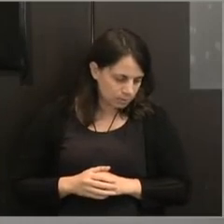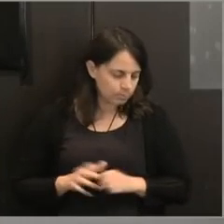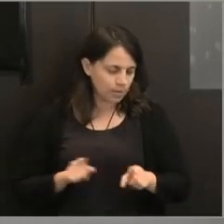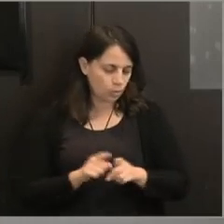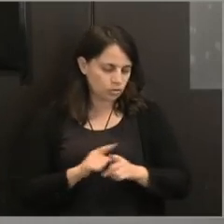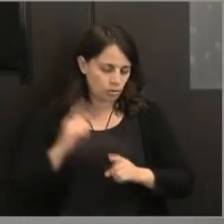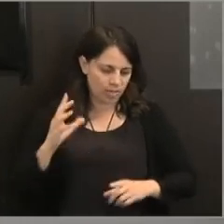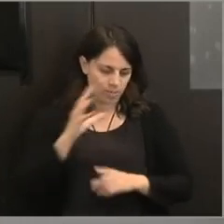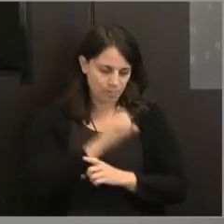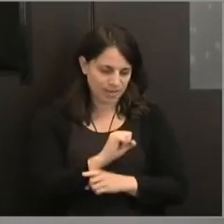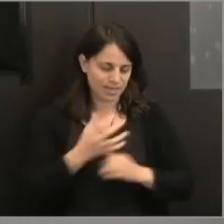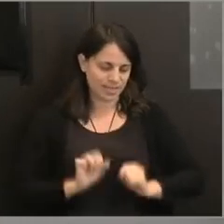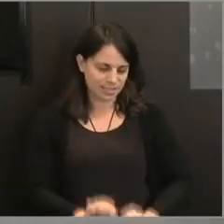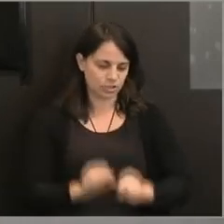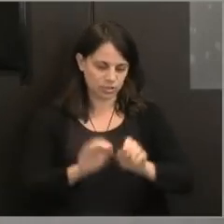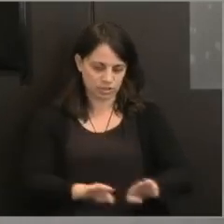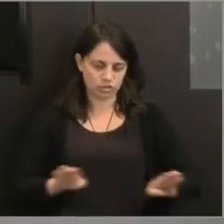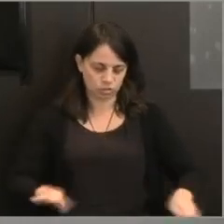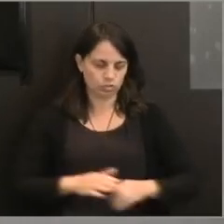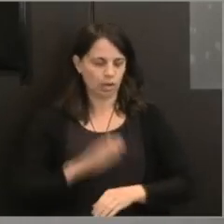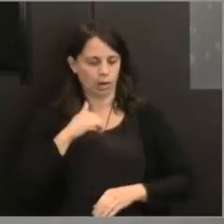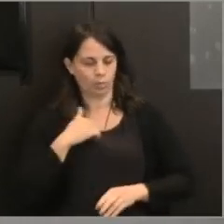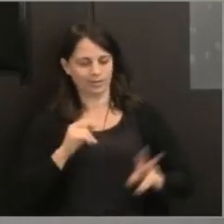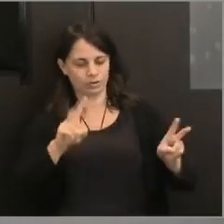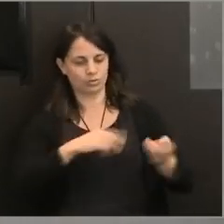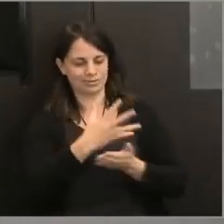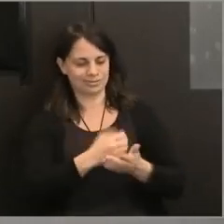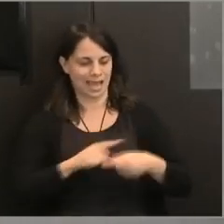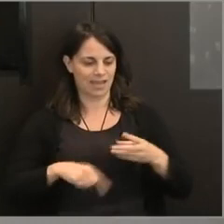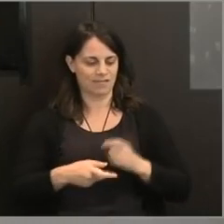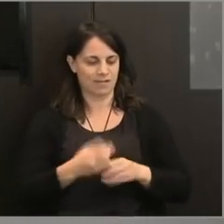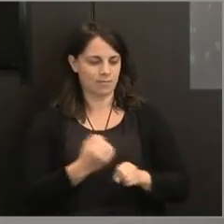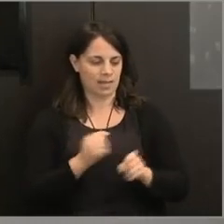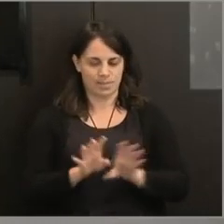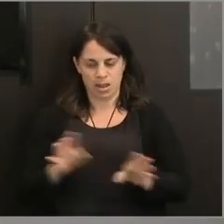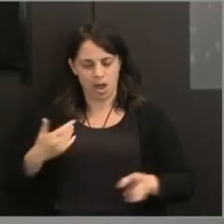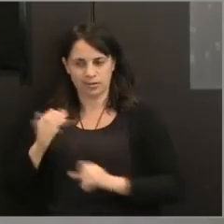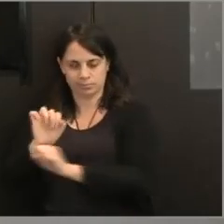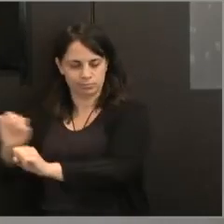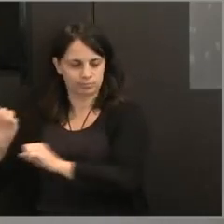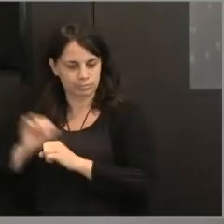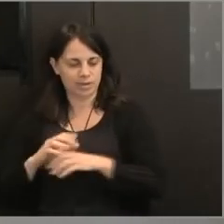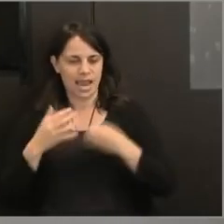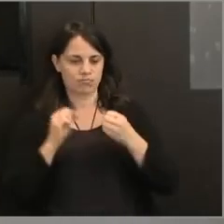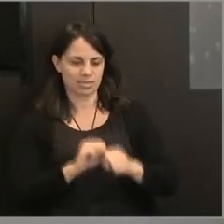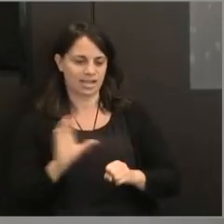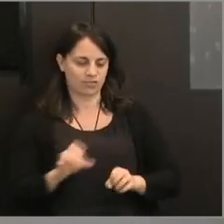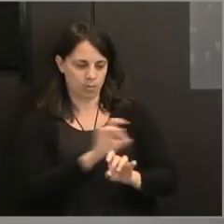that Indigenous children needed to be saved, civilised, and protected from themselves.